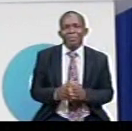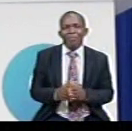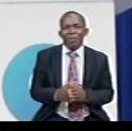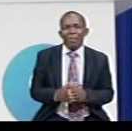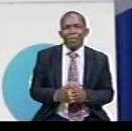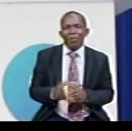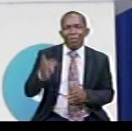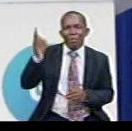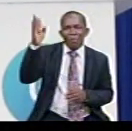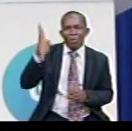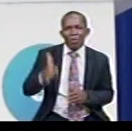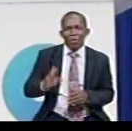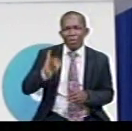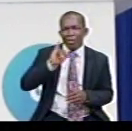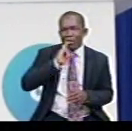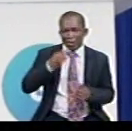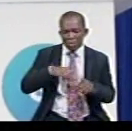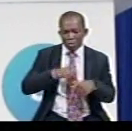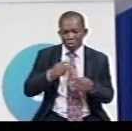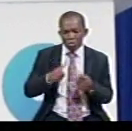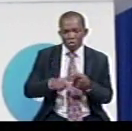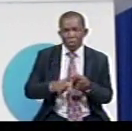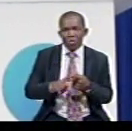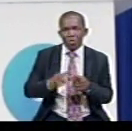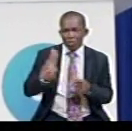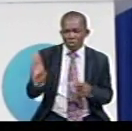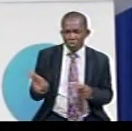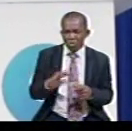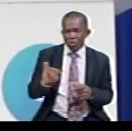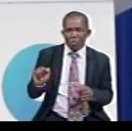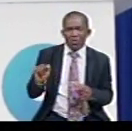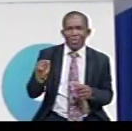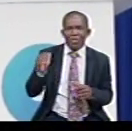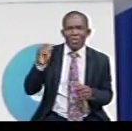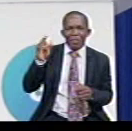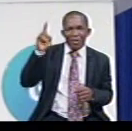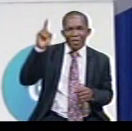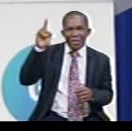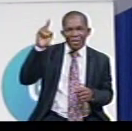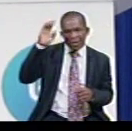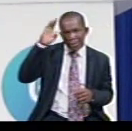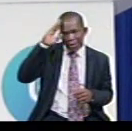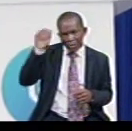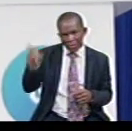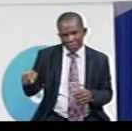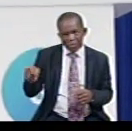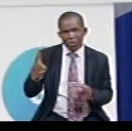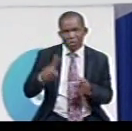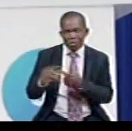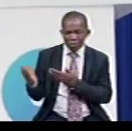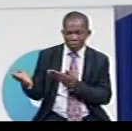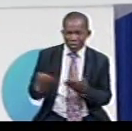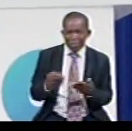God is going to use him as a channel to bring his blessings to us.